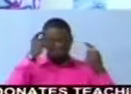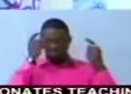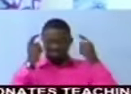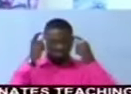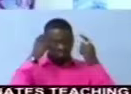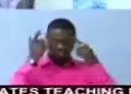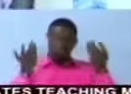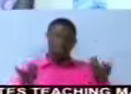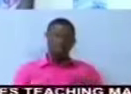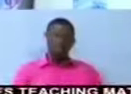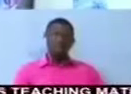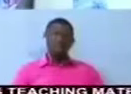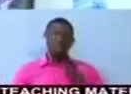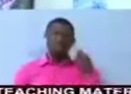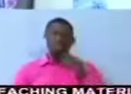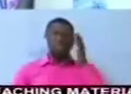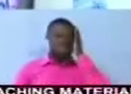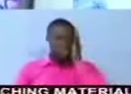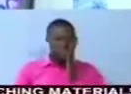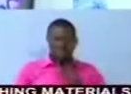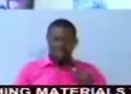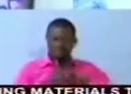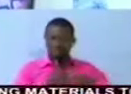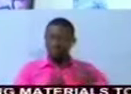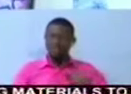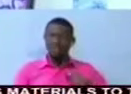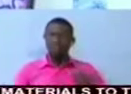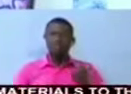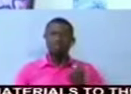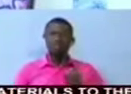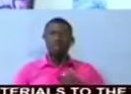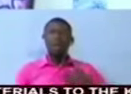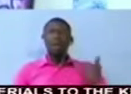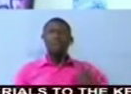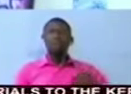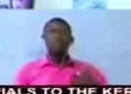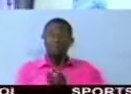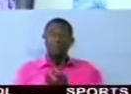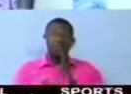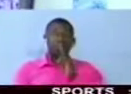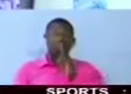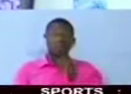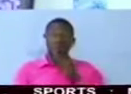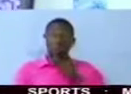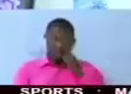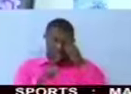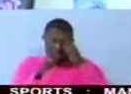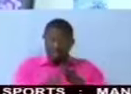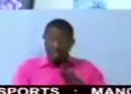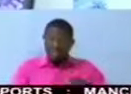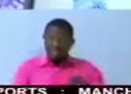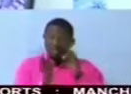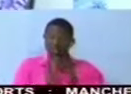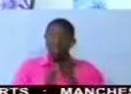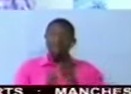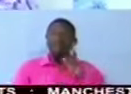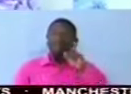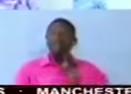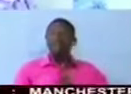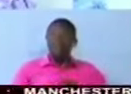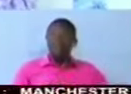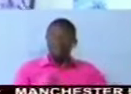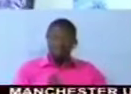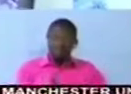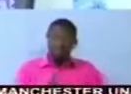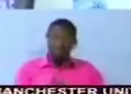ni ñi dañ ma jox yaakar bu reey fofu people put me to ñoo Those who take me as their honorary father. West Coast